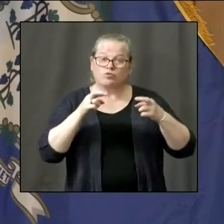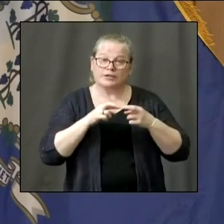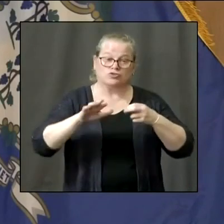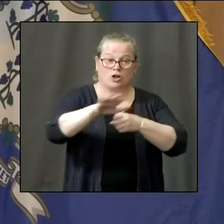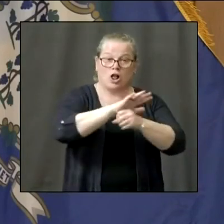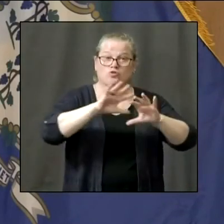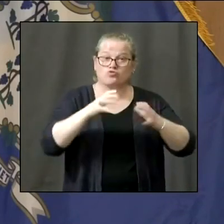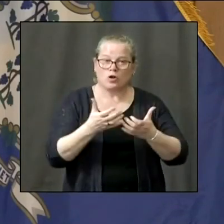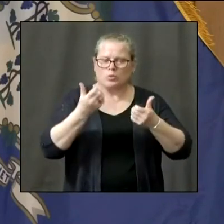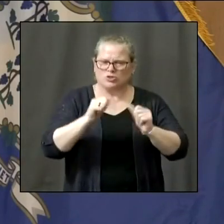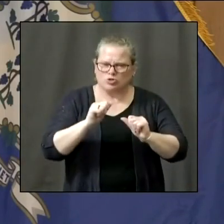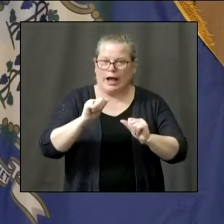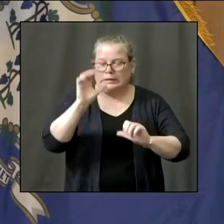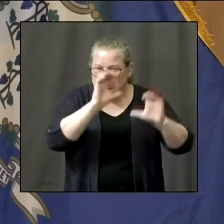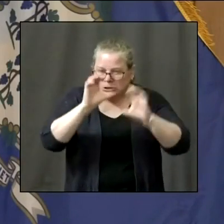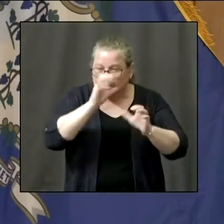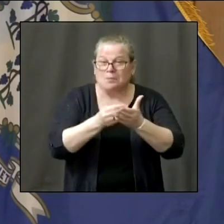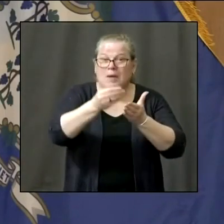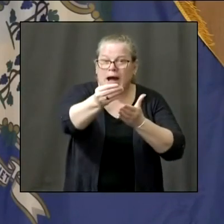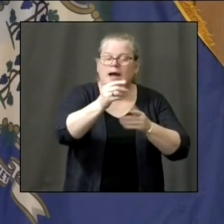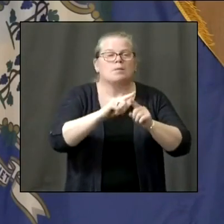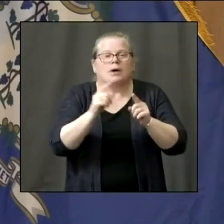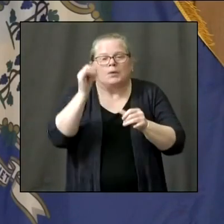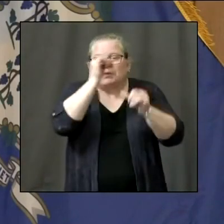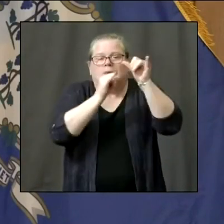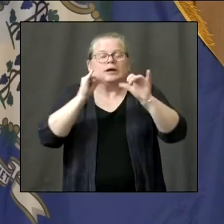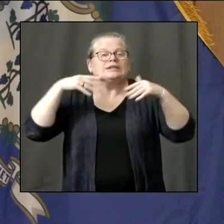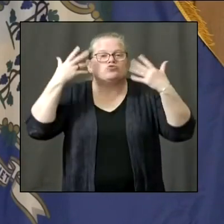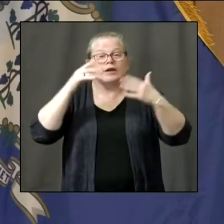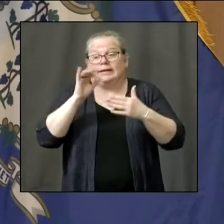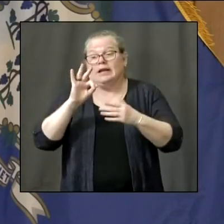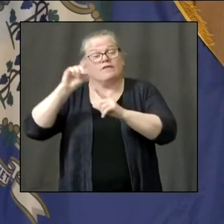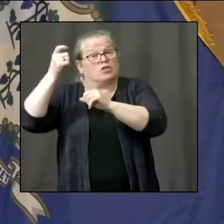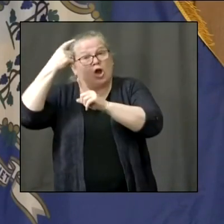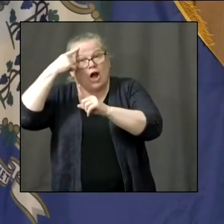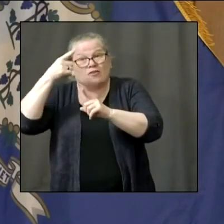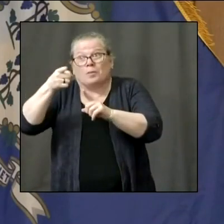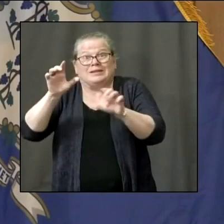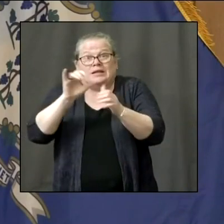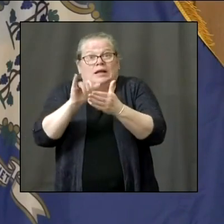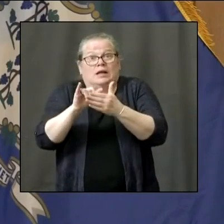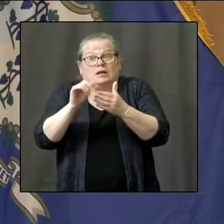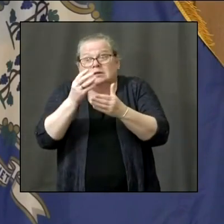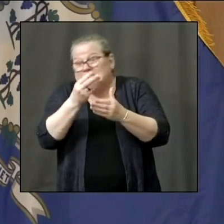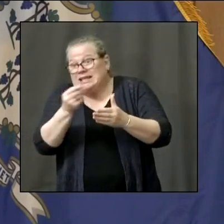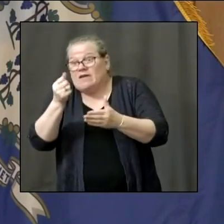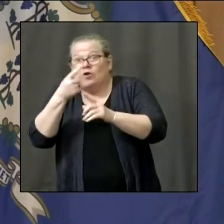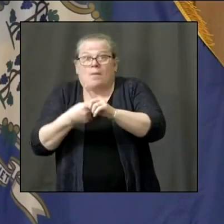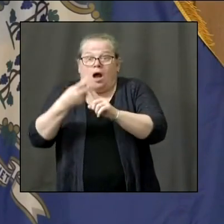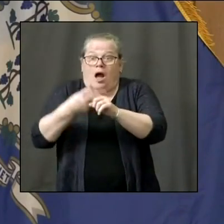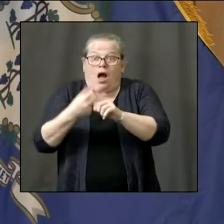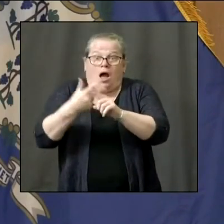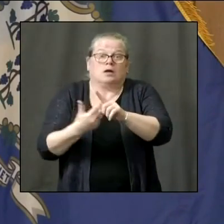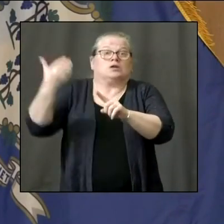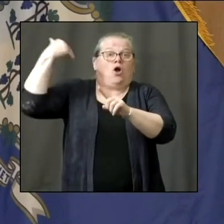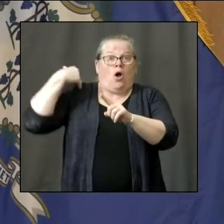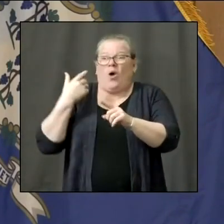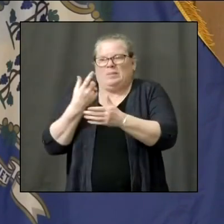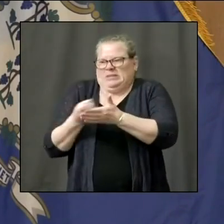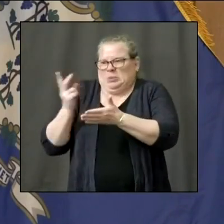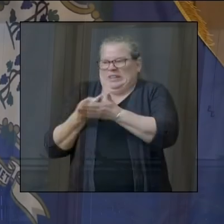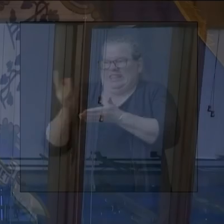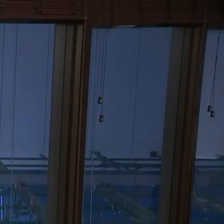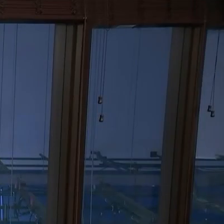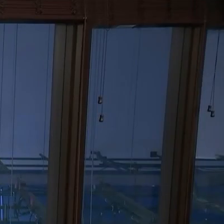a crazy process, and if the federal government stood up on this months ago, even weeks ago, we'd be in a very different position than we are now.